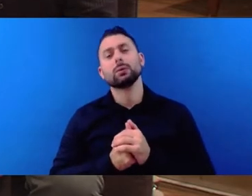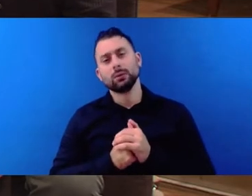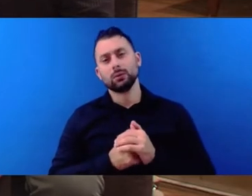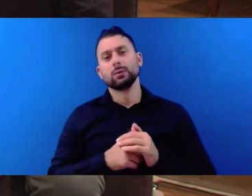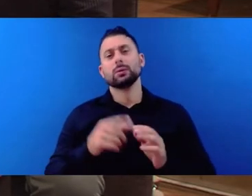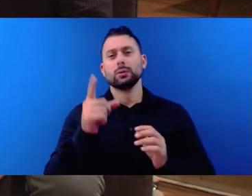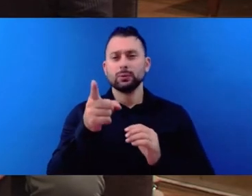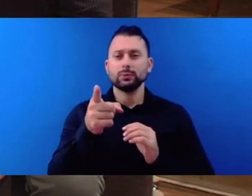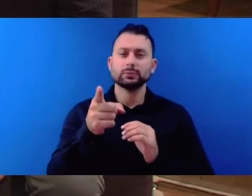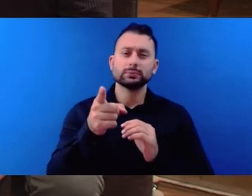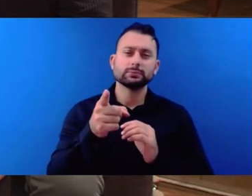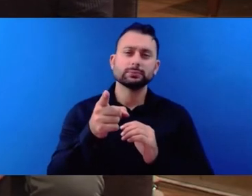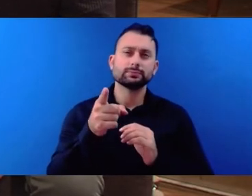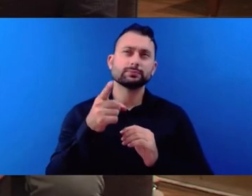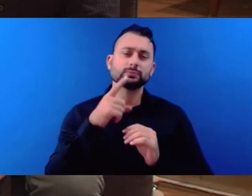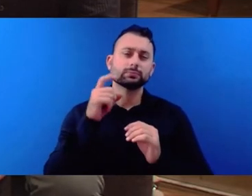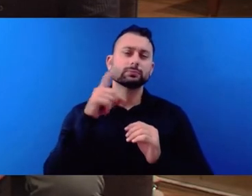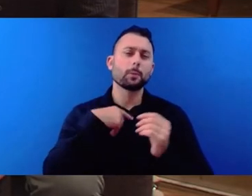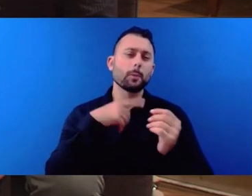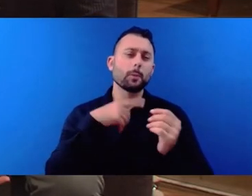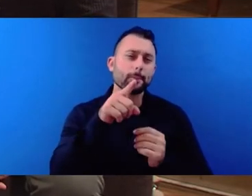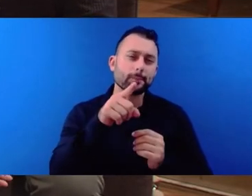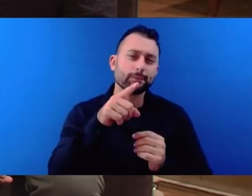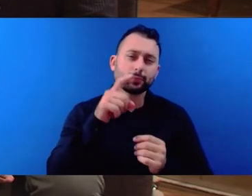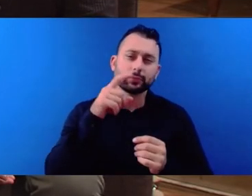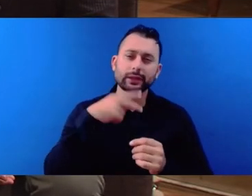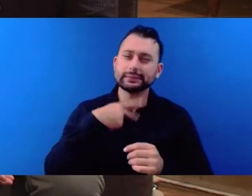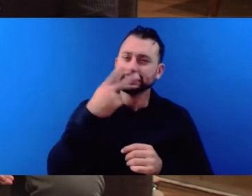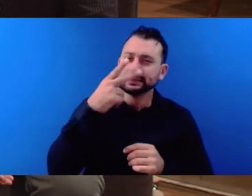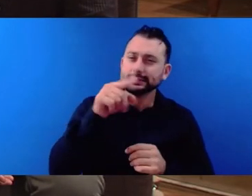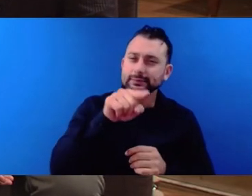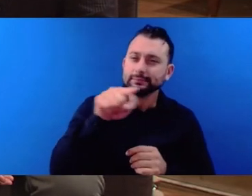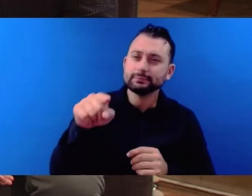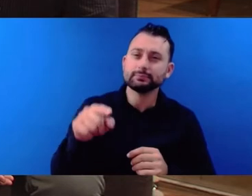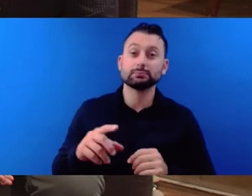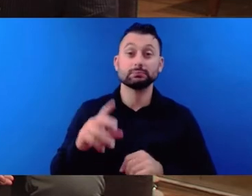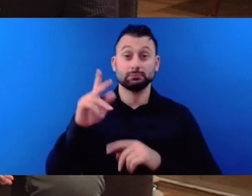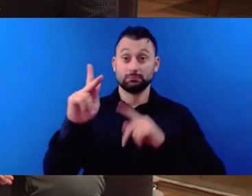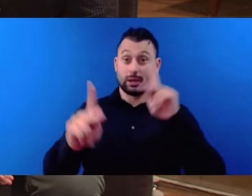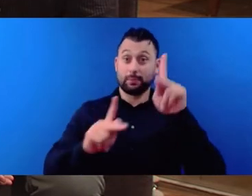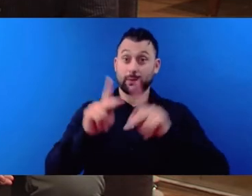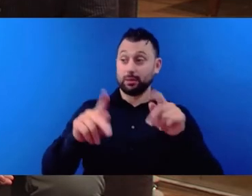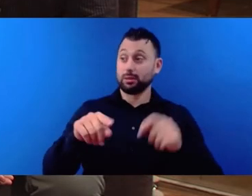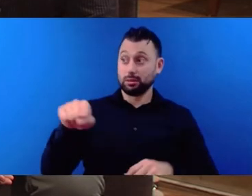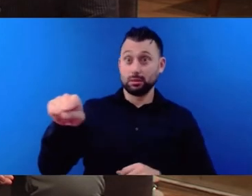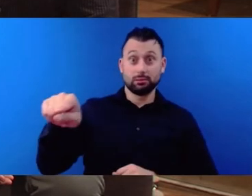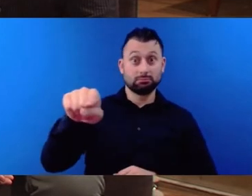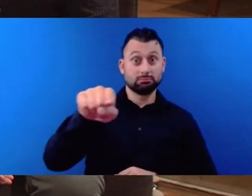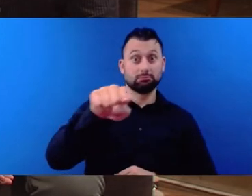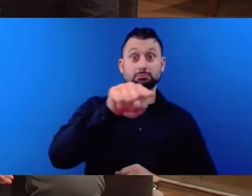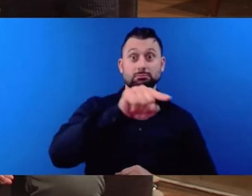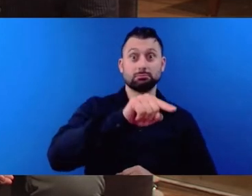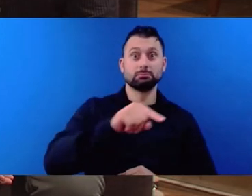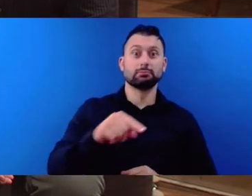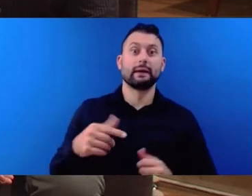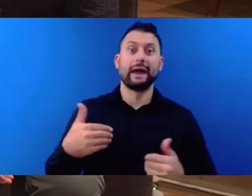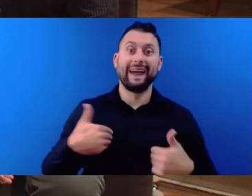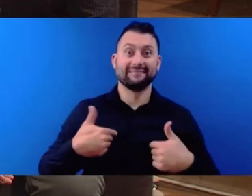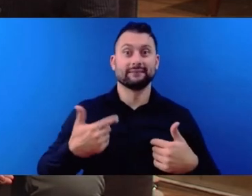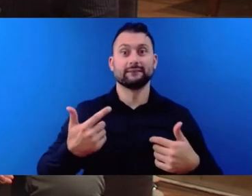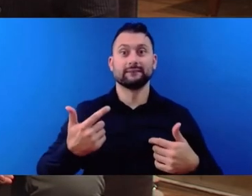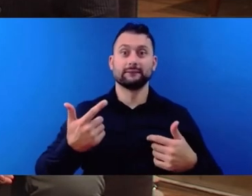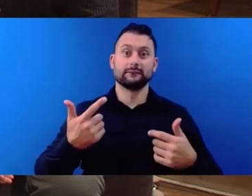And in addition to that, I've noticed that there are some people who have